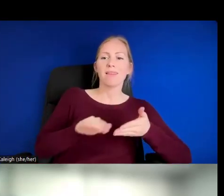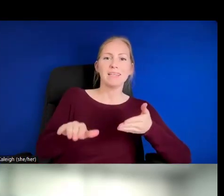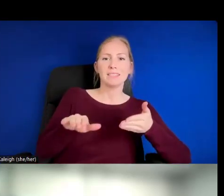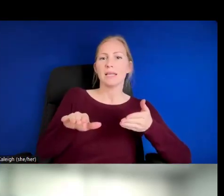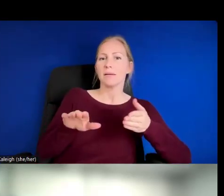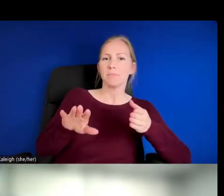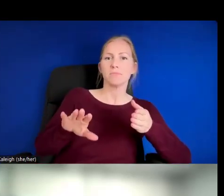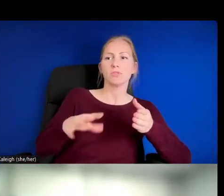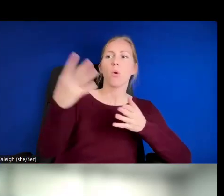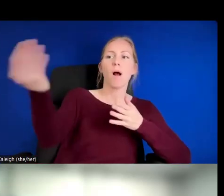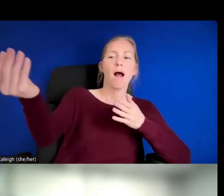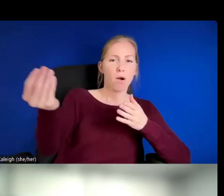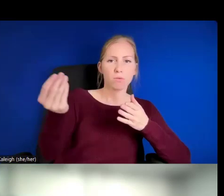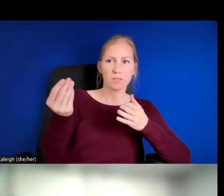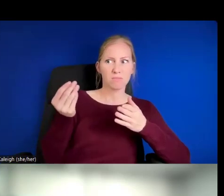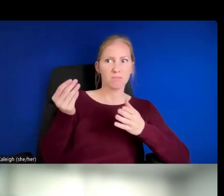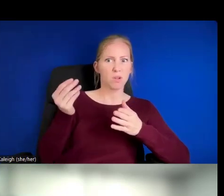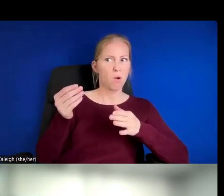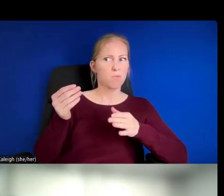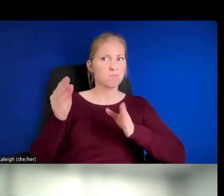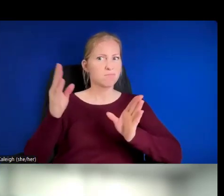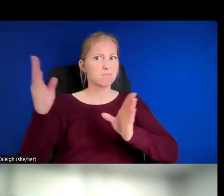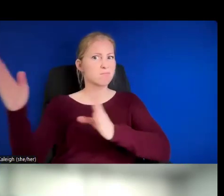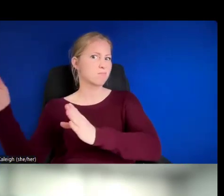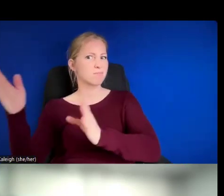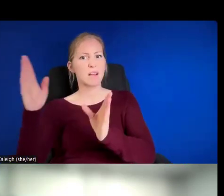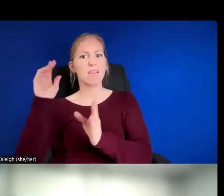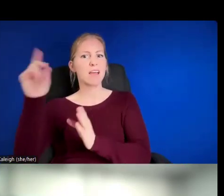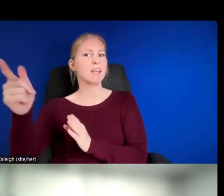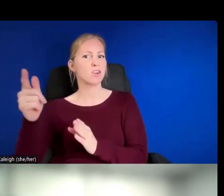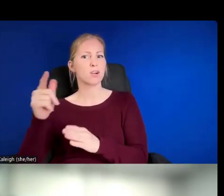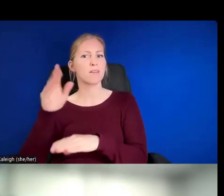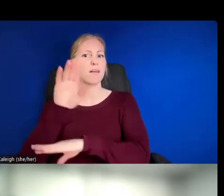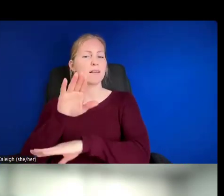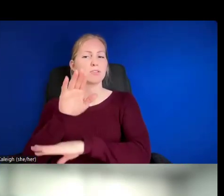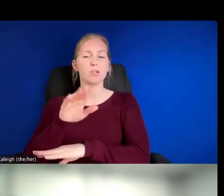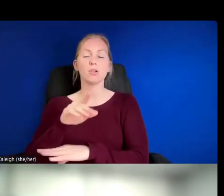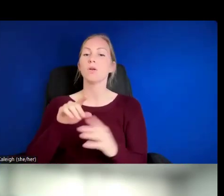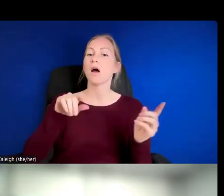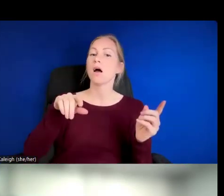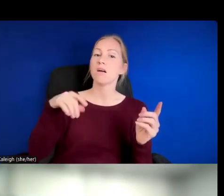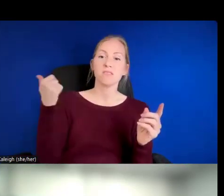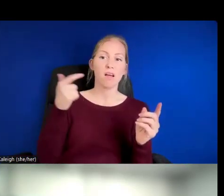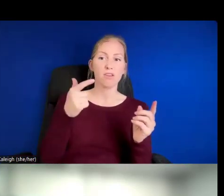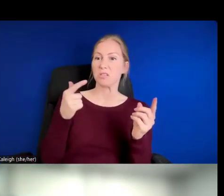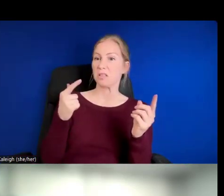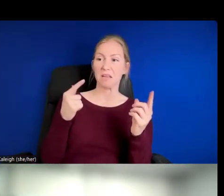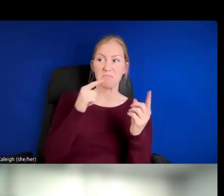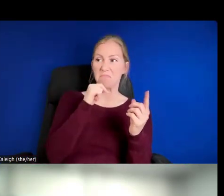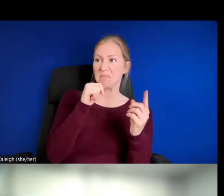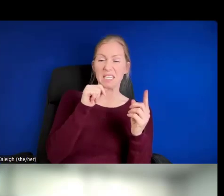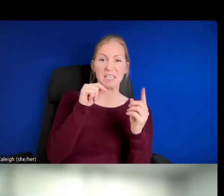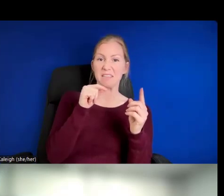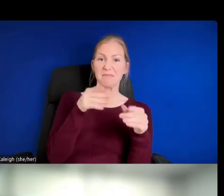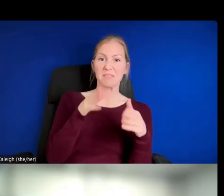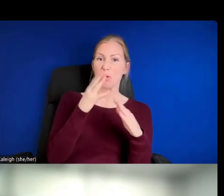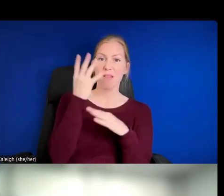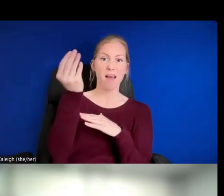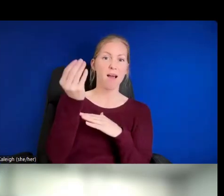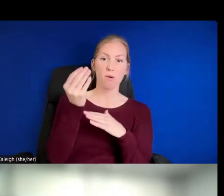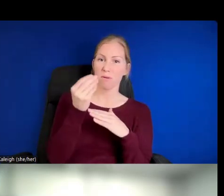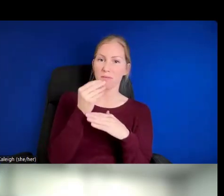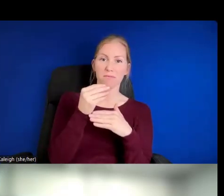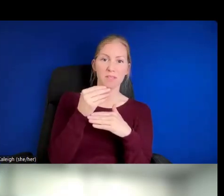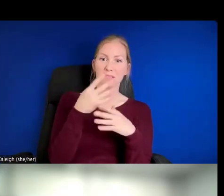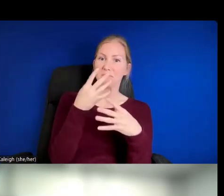allowed out of his cell at all. Another patient reported that he was only allowed out of his cell between 2